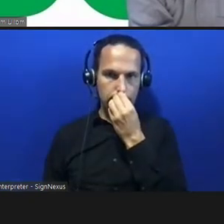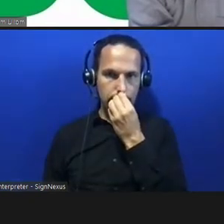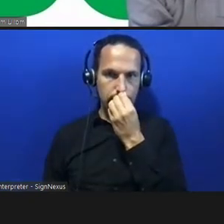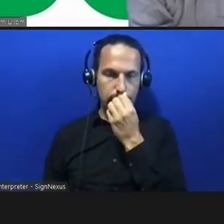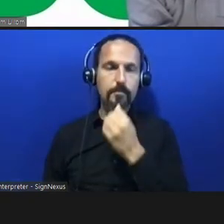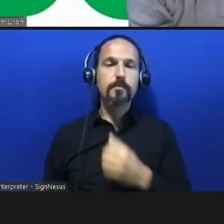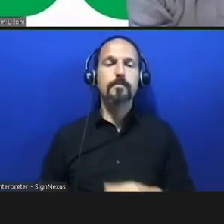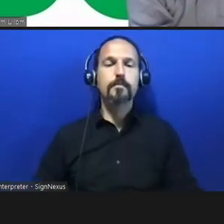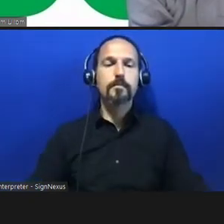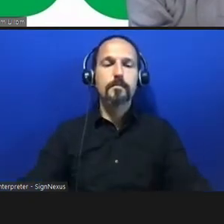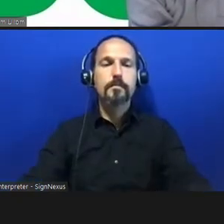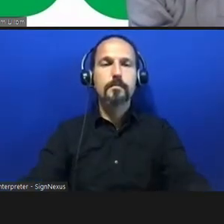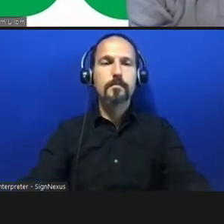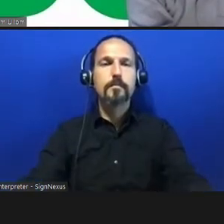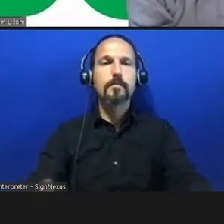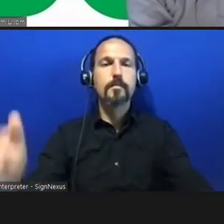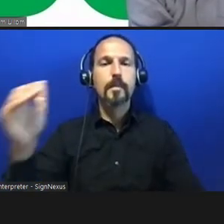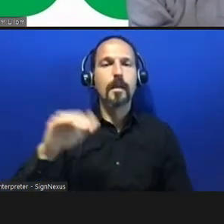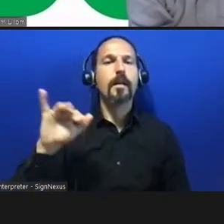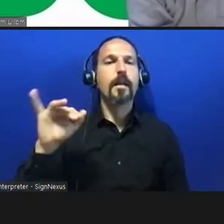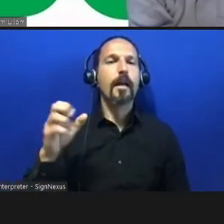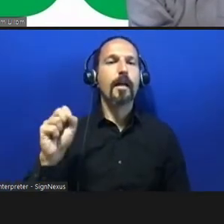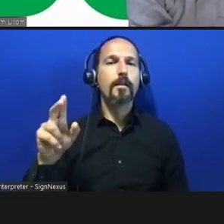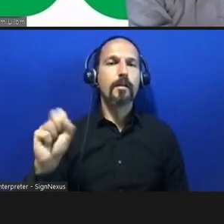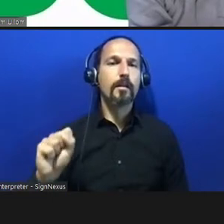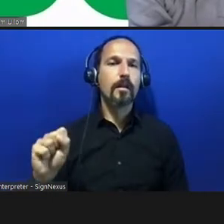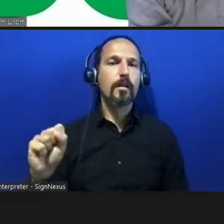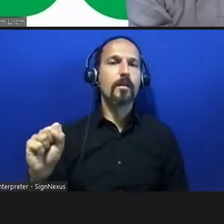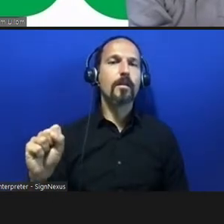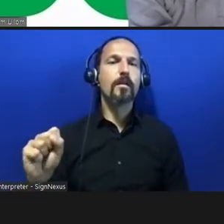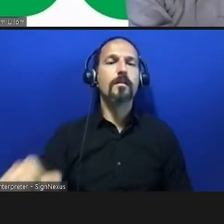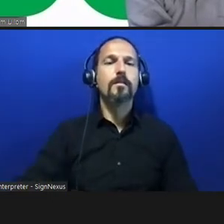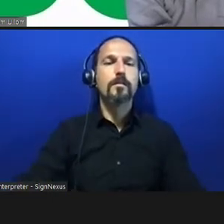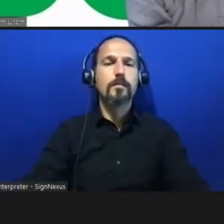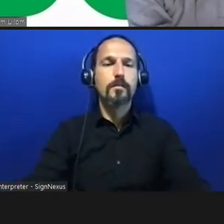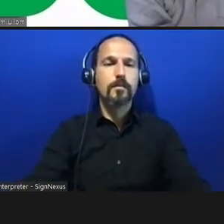our next speaker is Jesus Urena